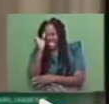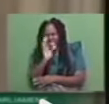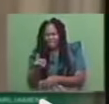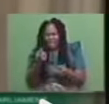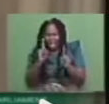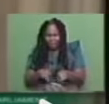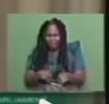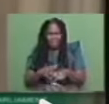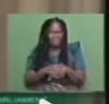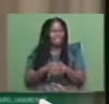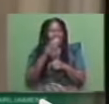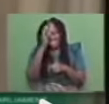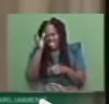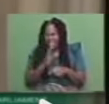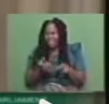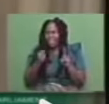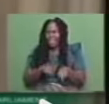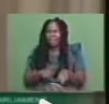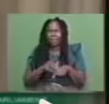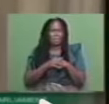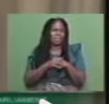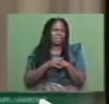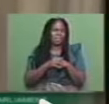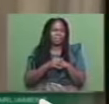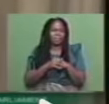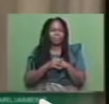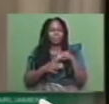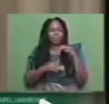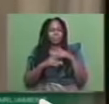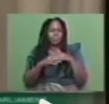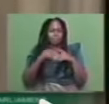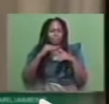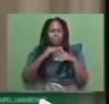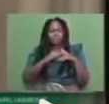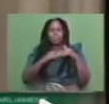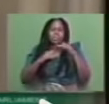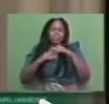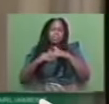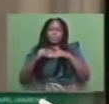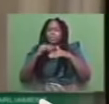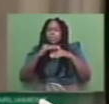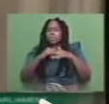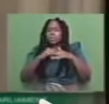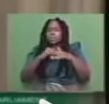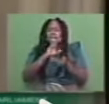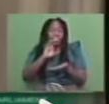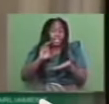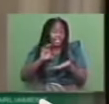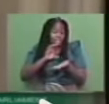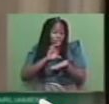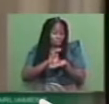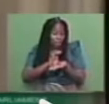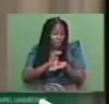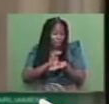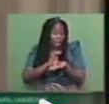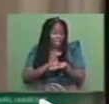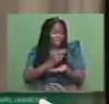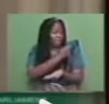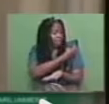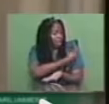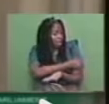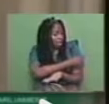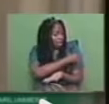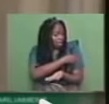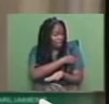The reconstruction of the central block of the Port of Spain General Hospital to date remains incomplete, but we are told that is an achievement.